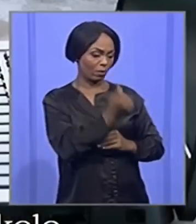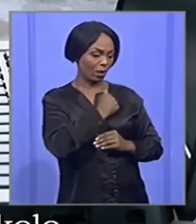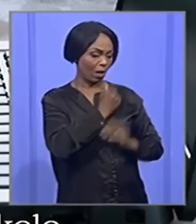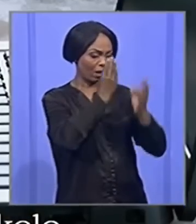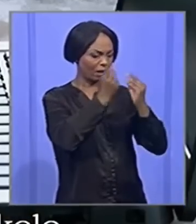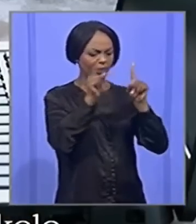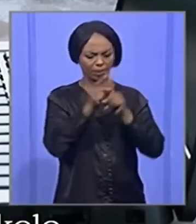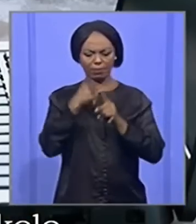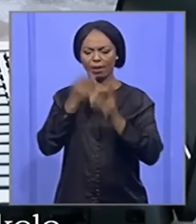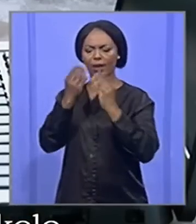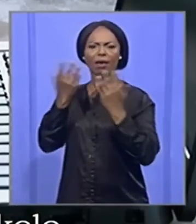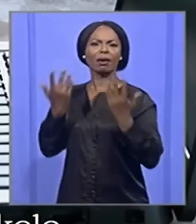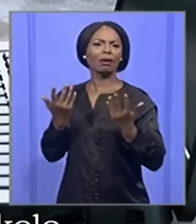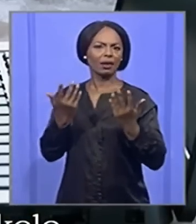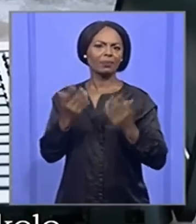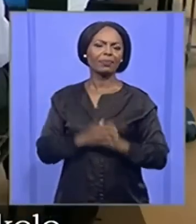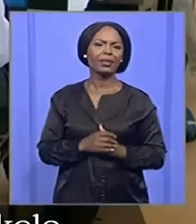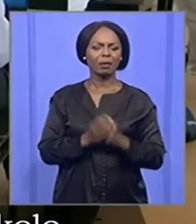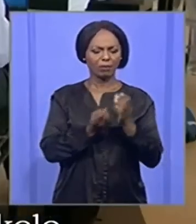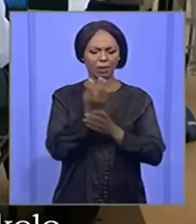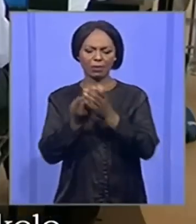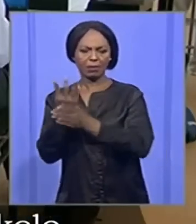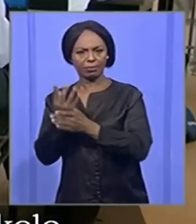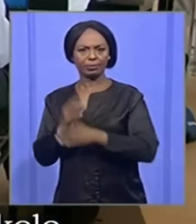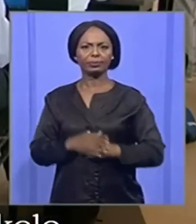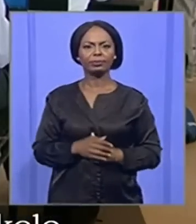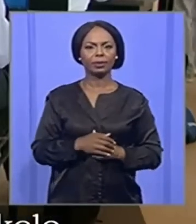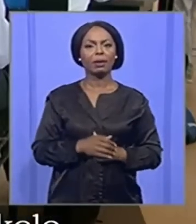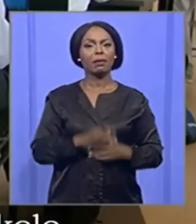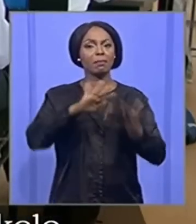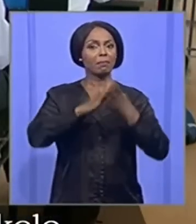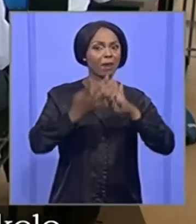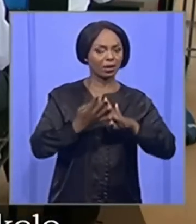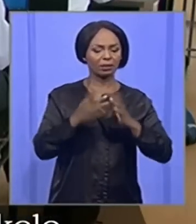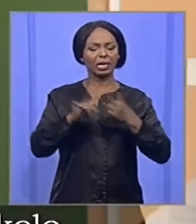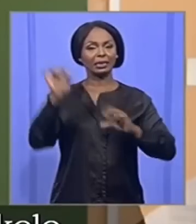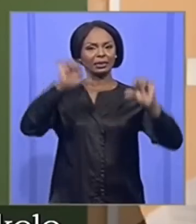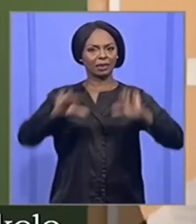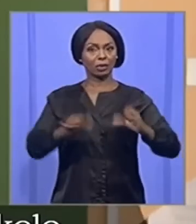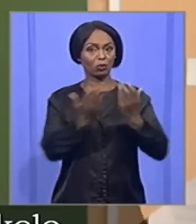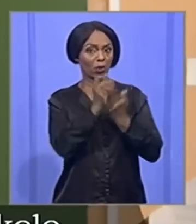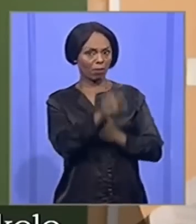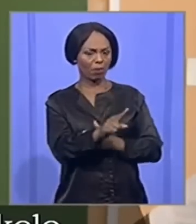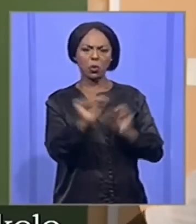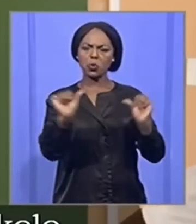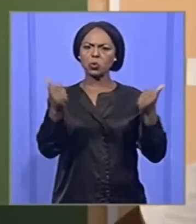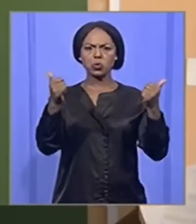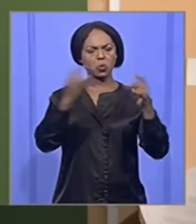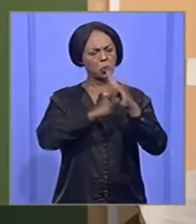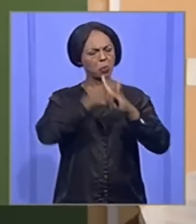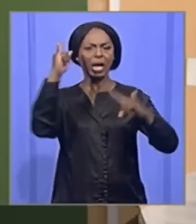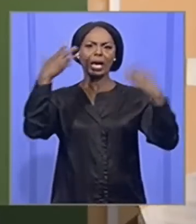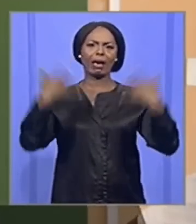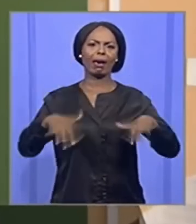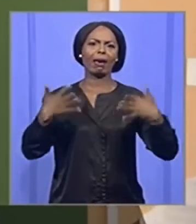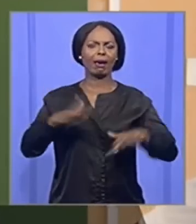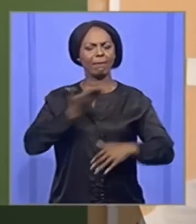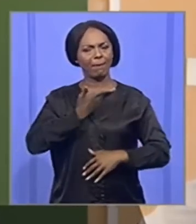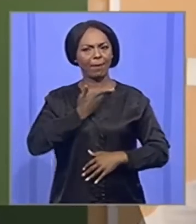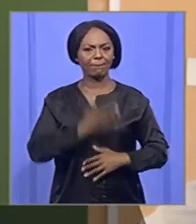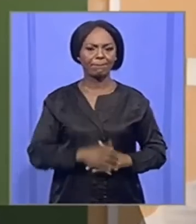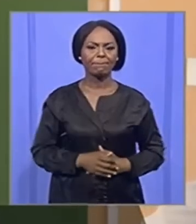ke se seng sa dikolo tse sebeditseng hantle dithutong tsa maths le science ngwahola. The children in this school are going to have that access.